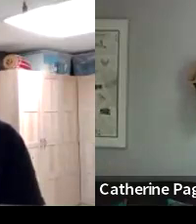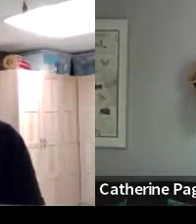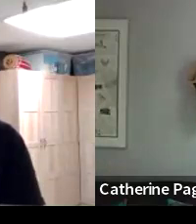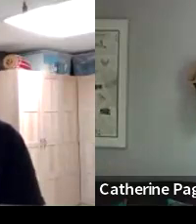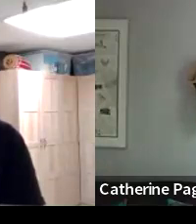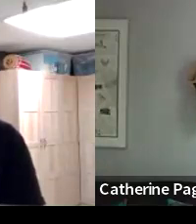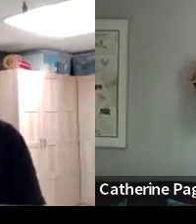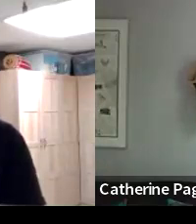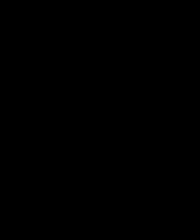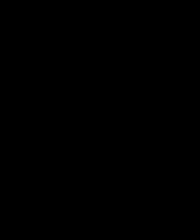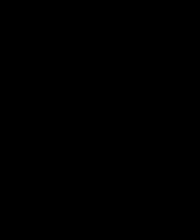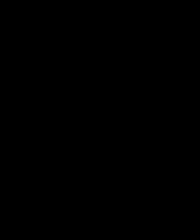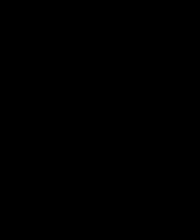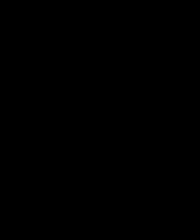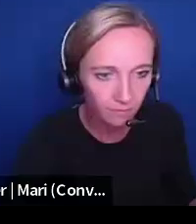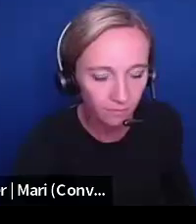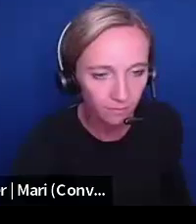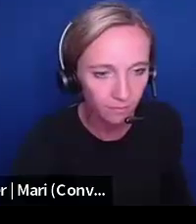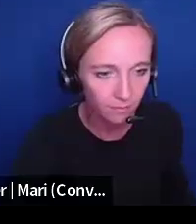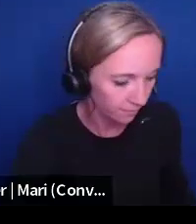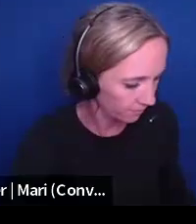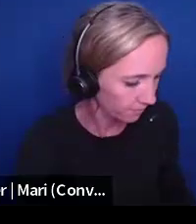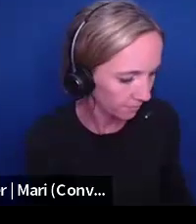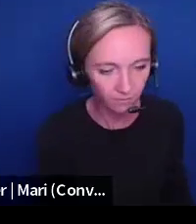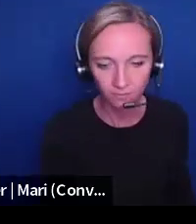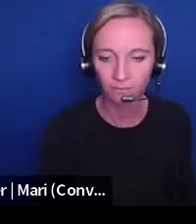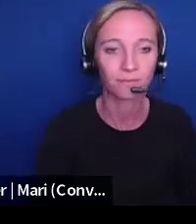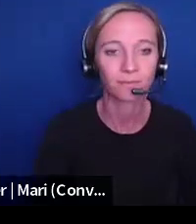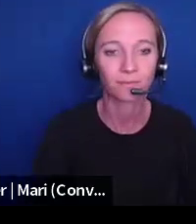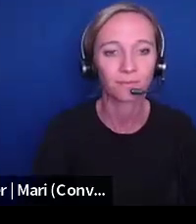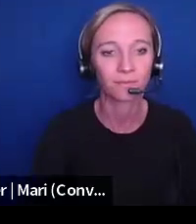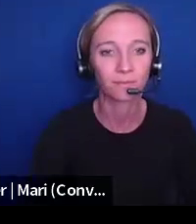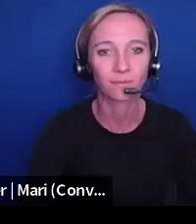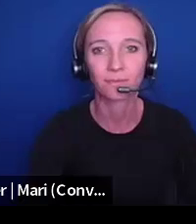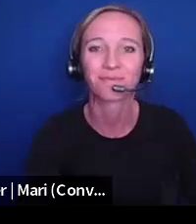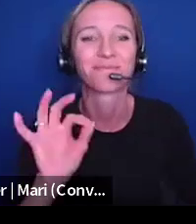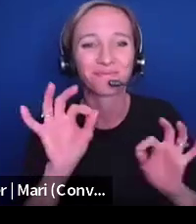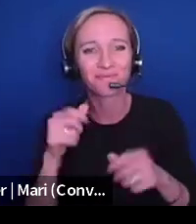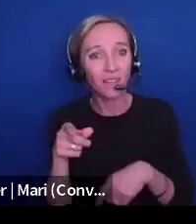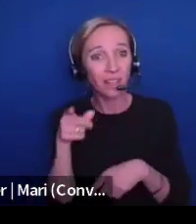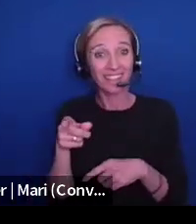London. Um, No, okay, because I was, and I thought I didn't see anyone.